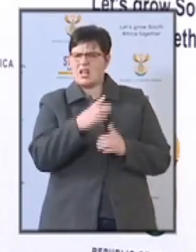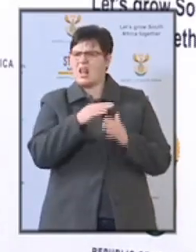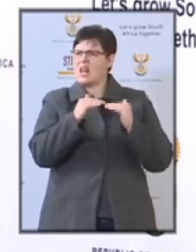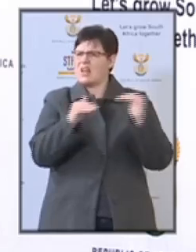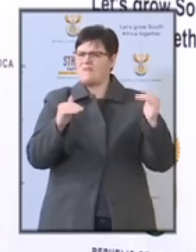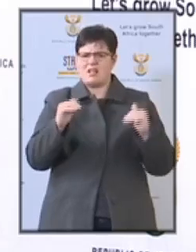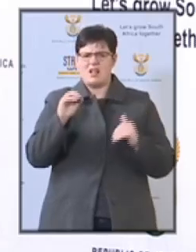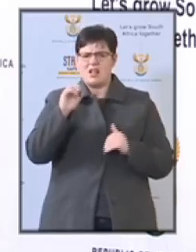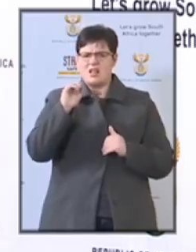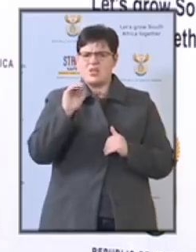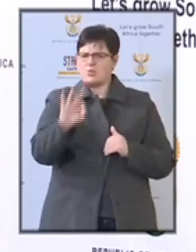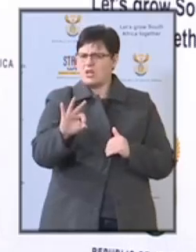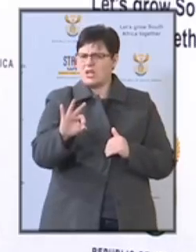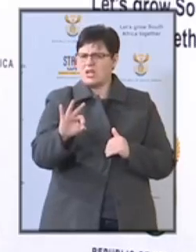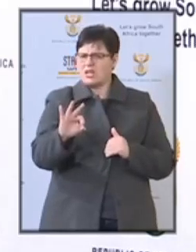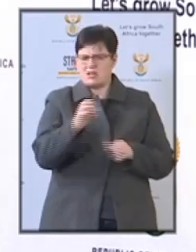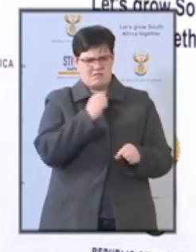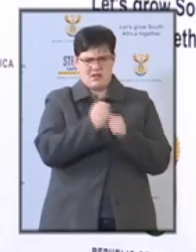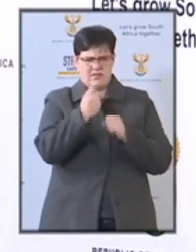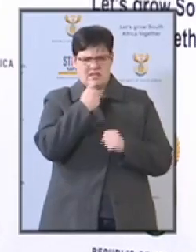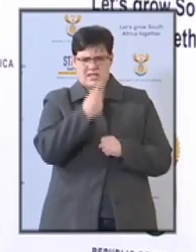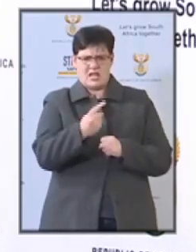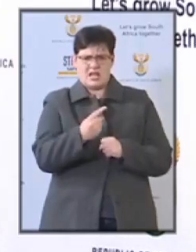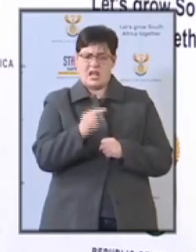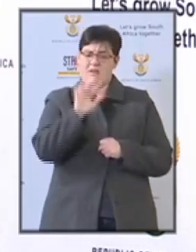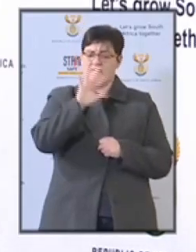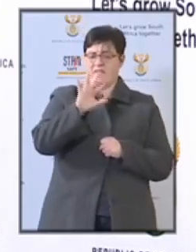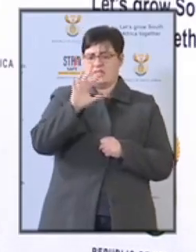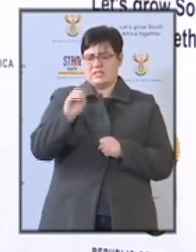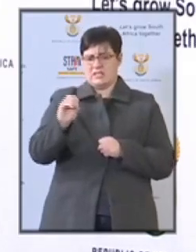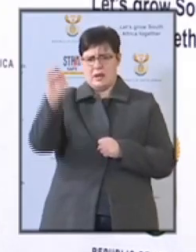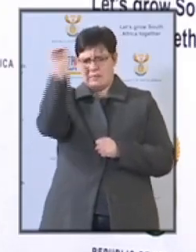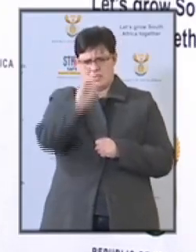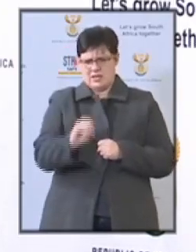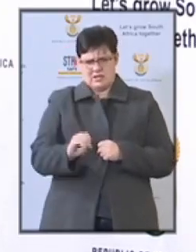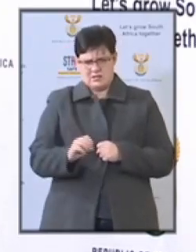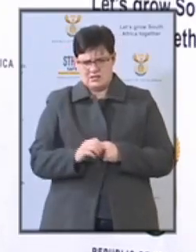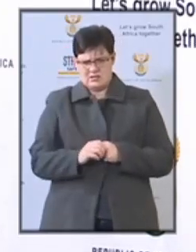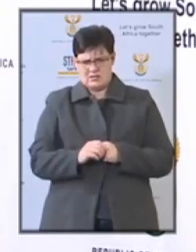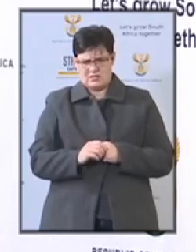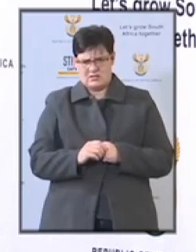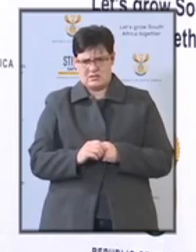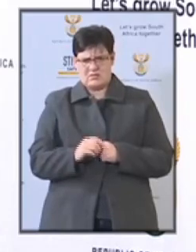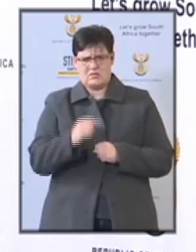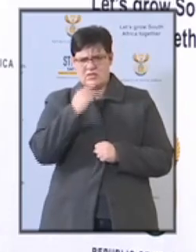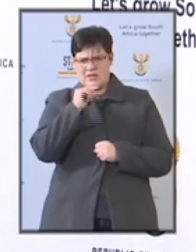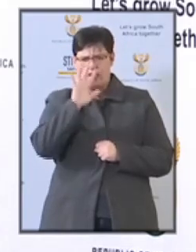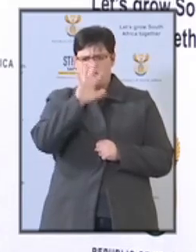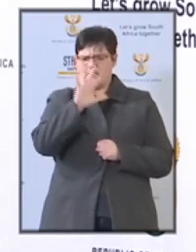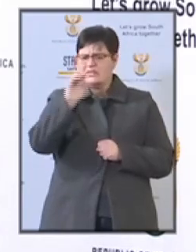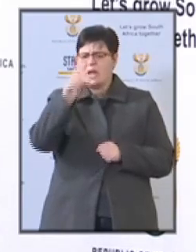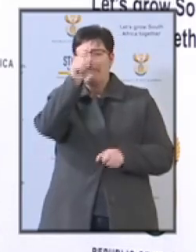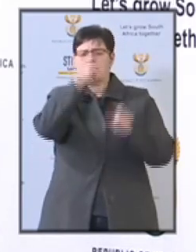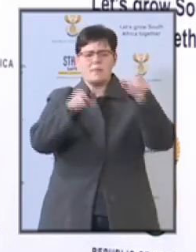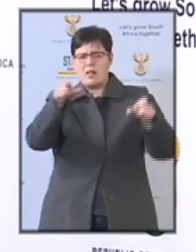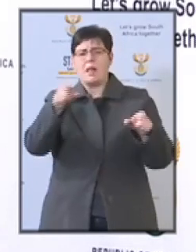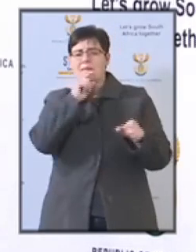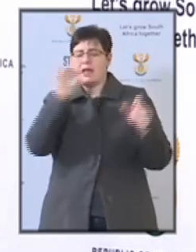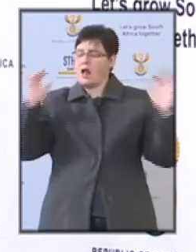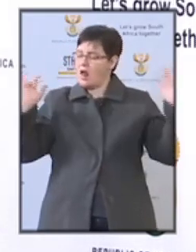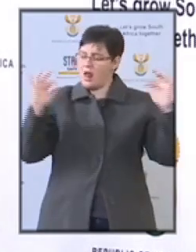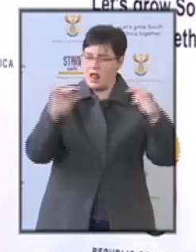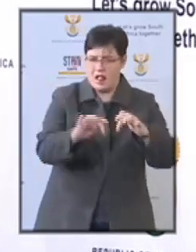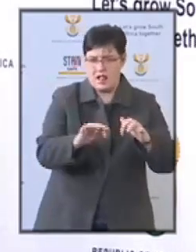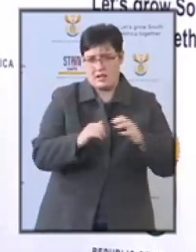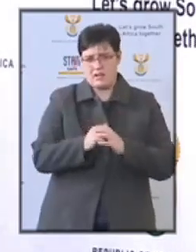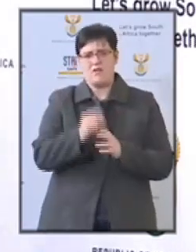3 enhanced, we've never said that it's 50%. 50 people, it's relating to gatherings. If